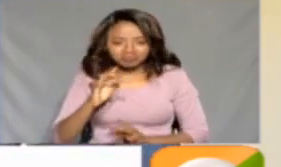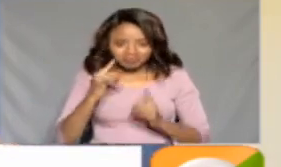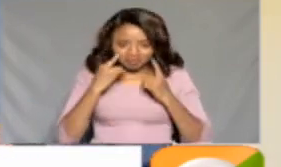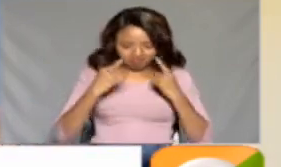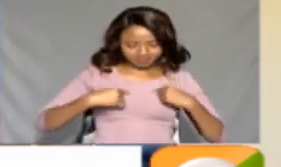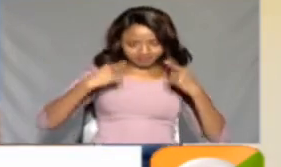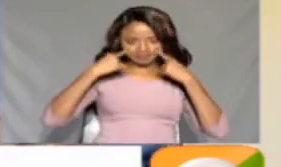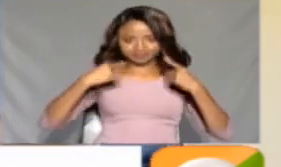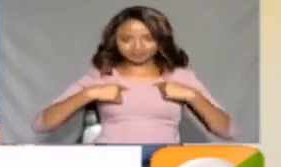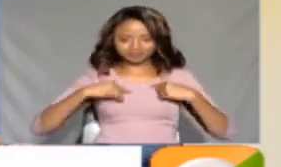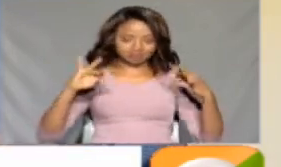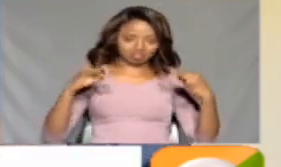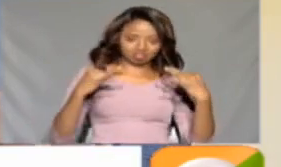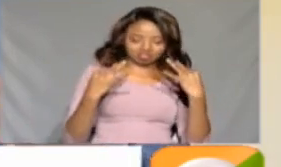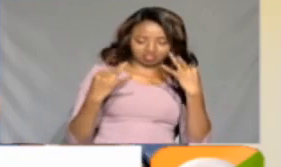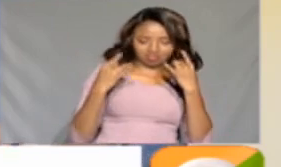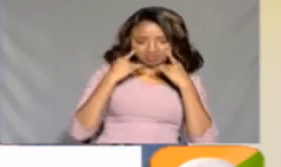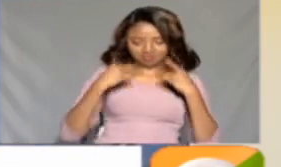their ethnic